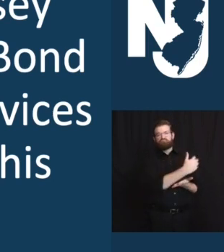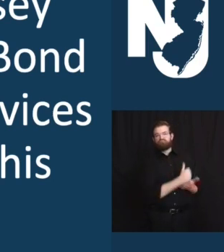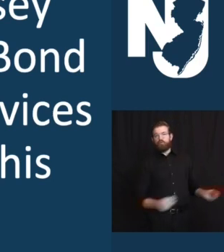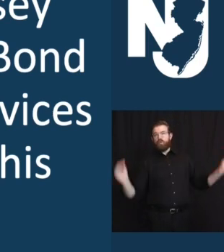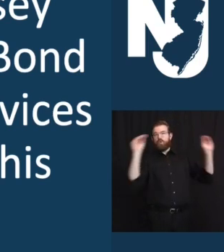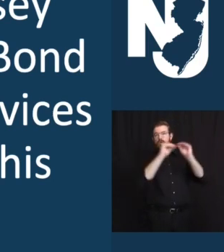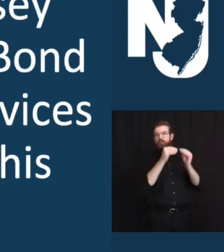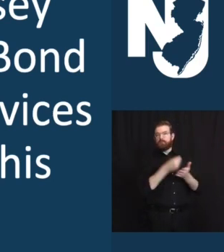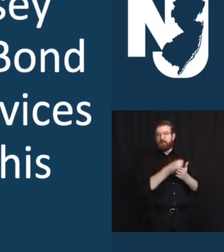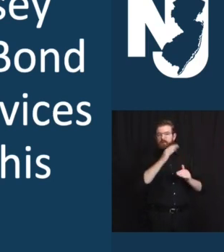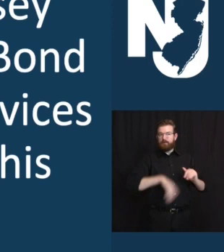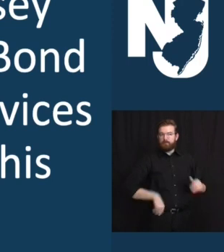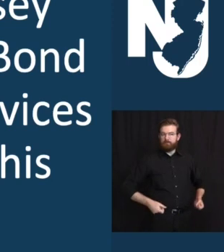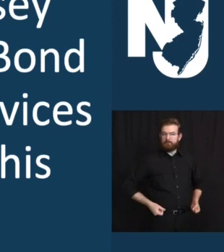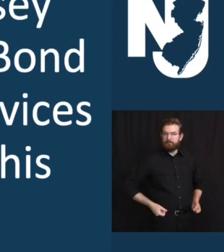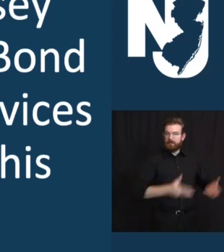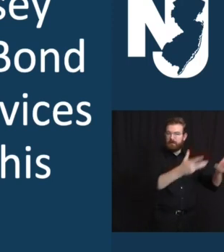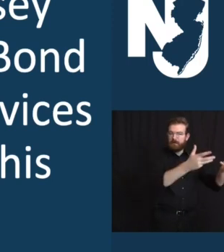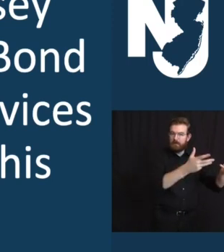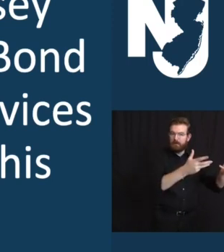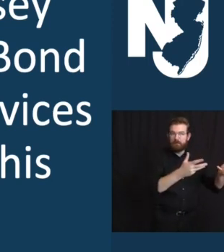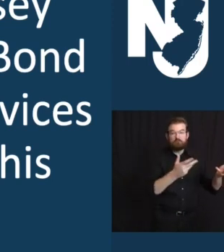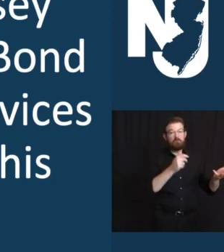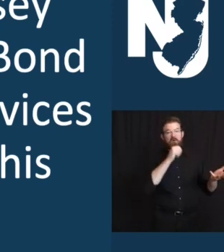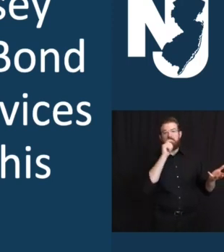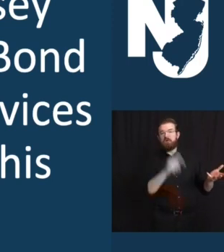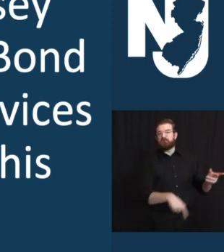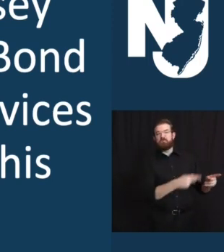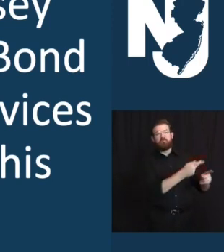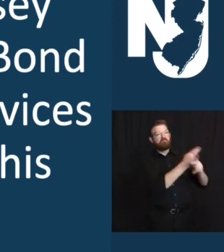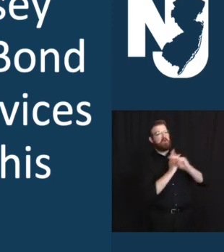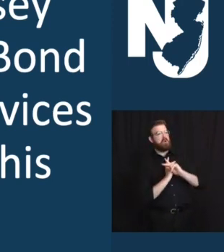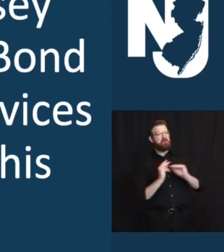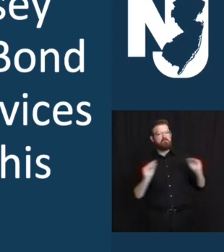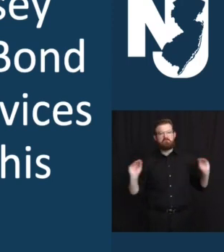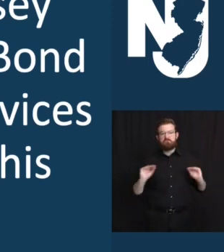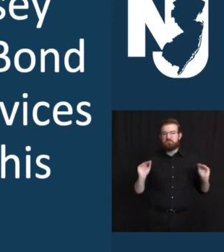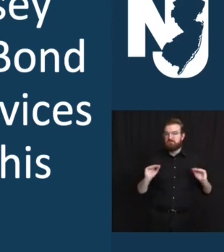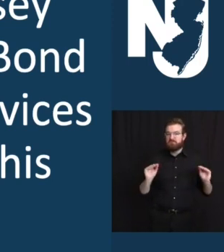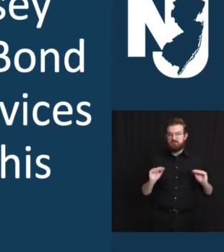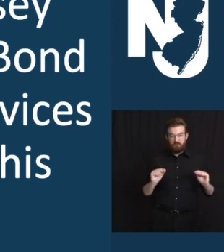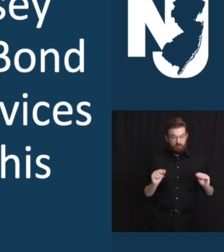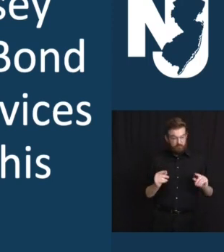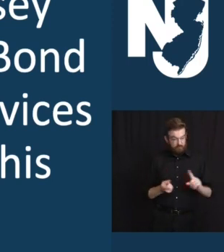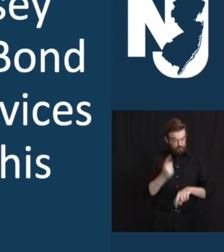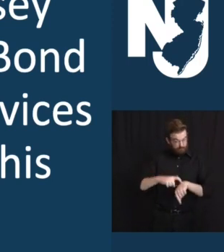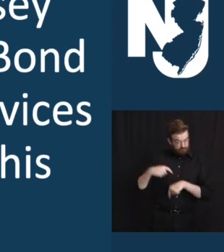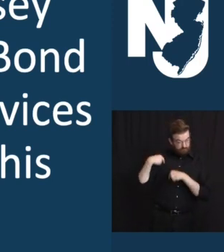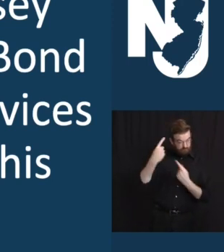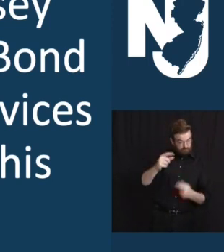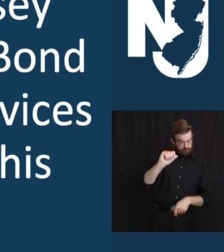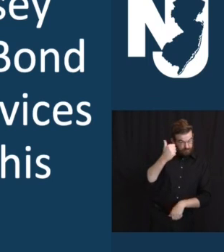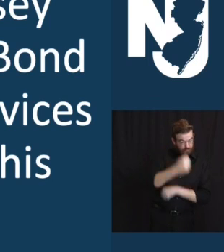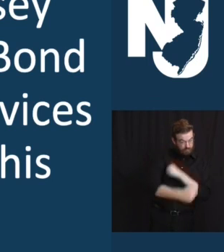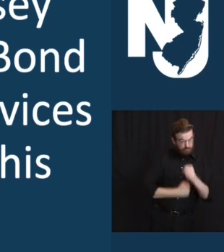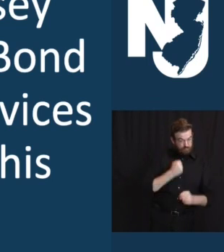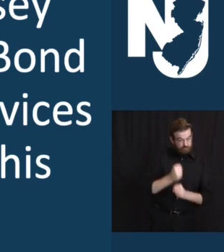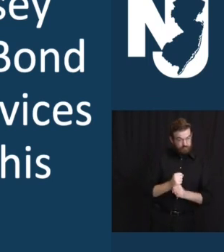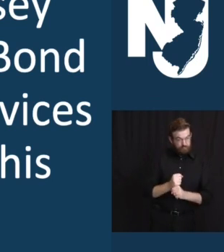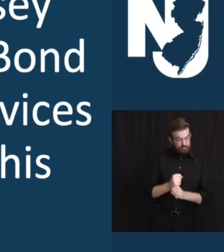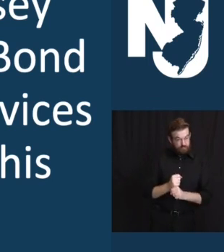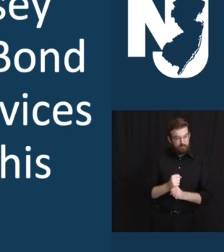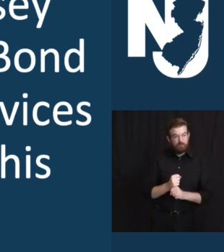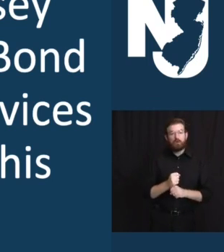one-shot revenues, and we had made the first deposit in a decade into the rainy day fund. But